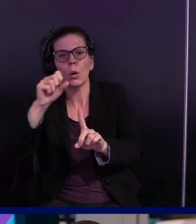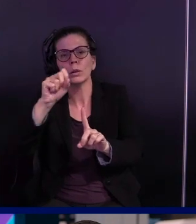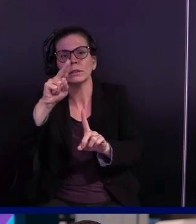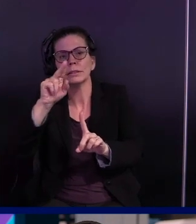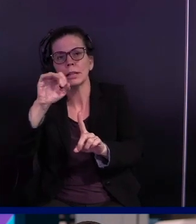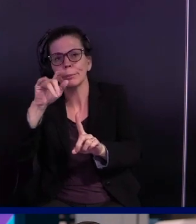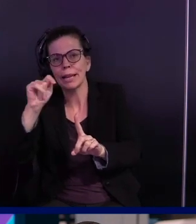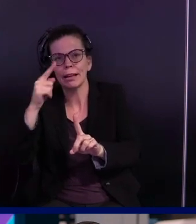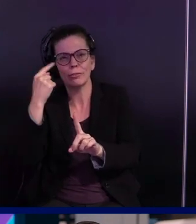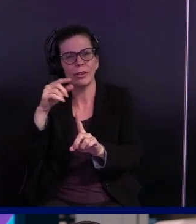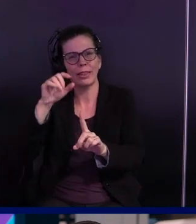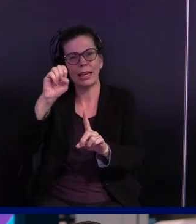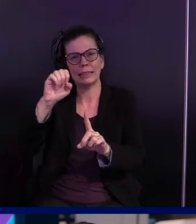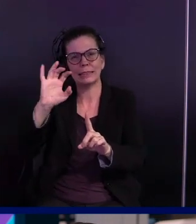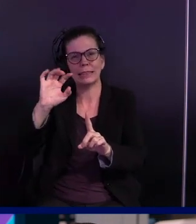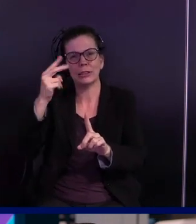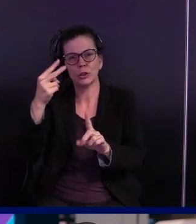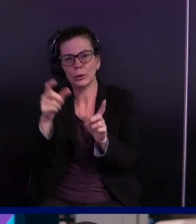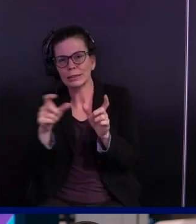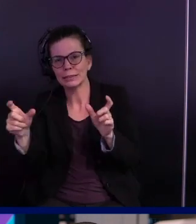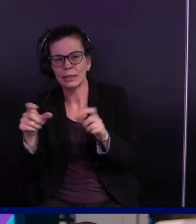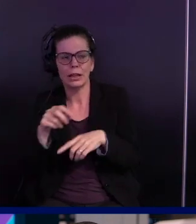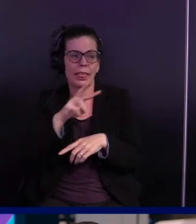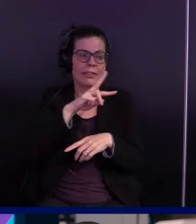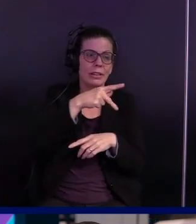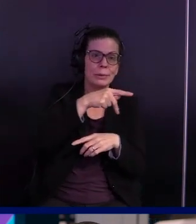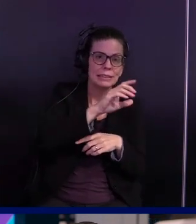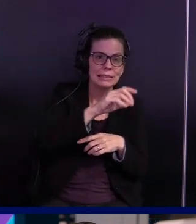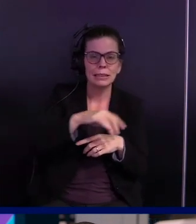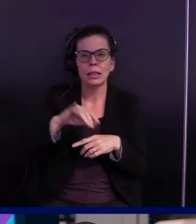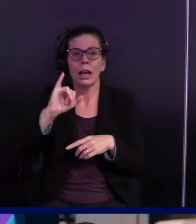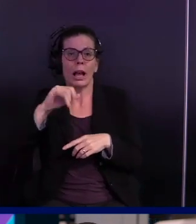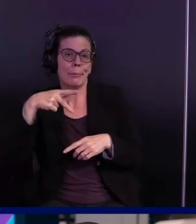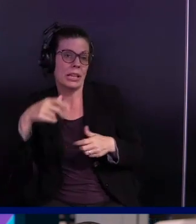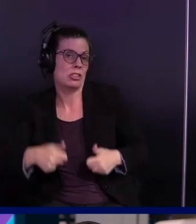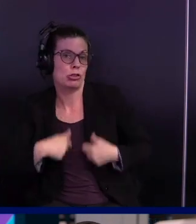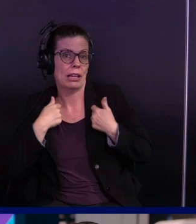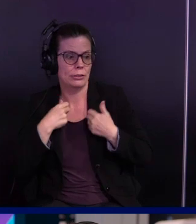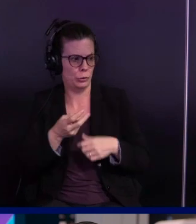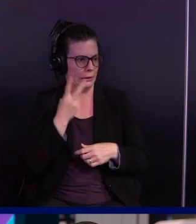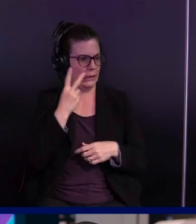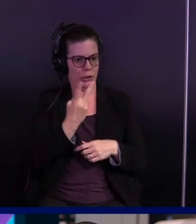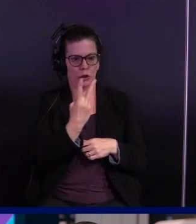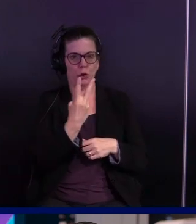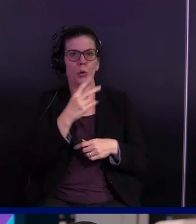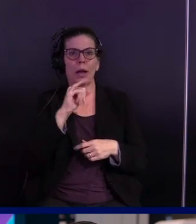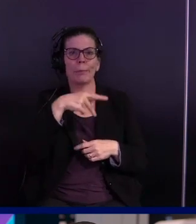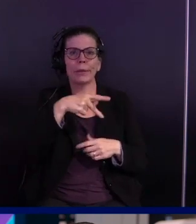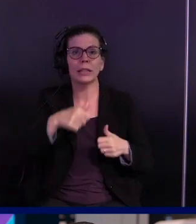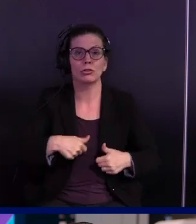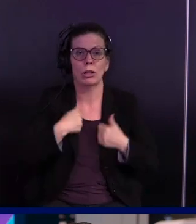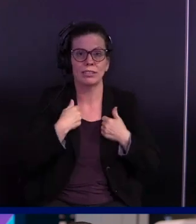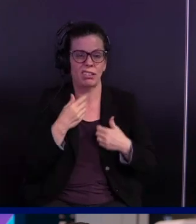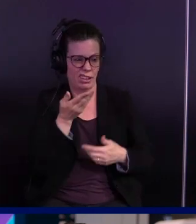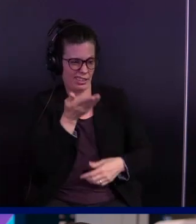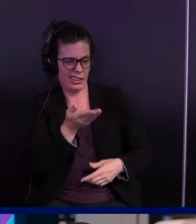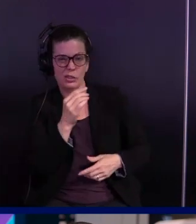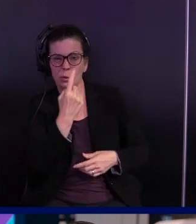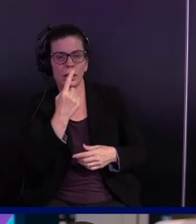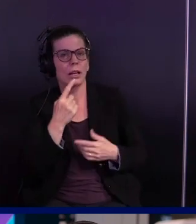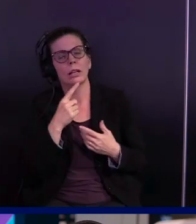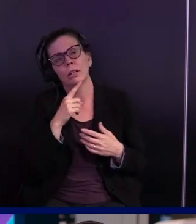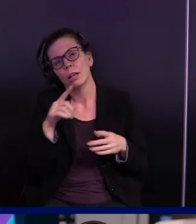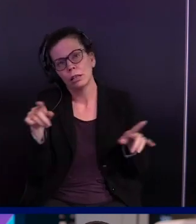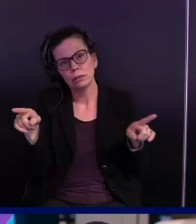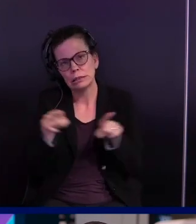EC2 instance that was involved with it, the VPC, the IP address, right? You can see 2 IP addresses, right? And this one being like it's actually